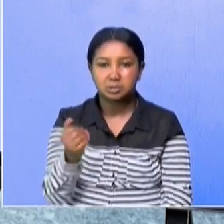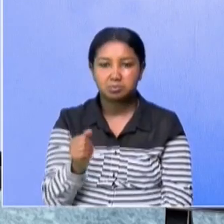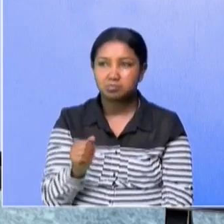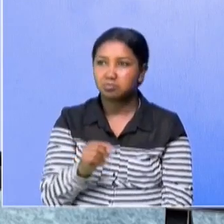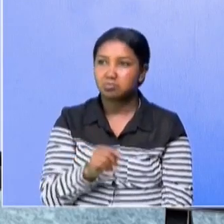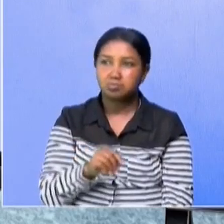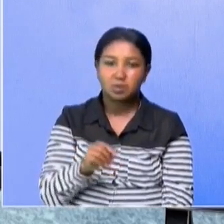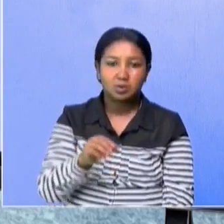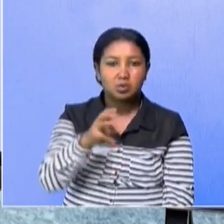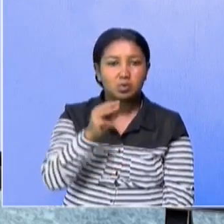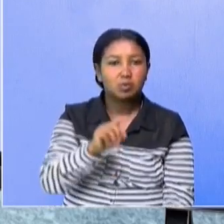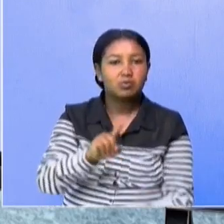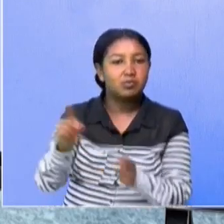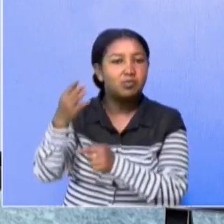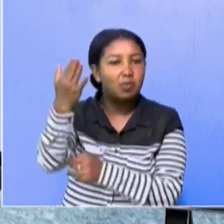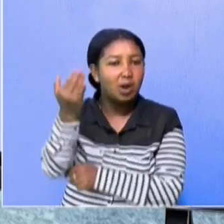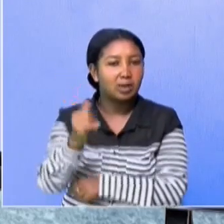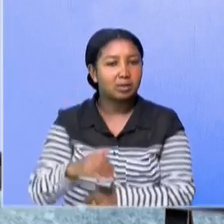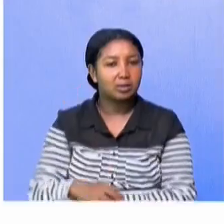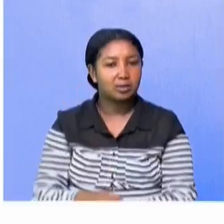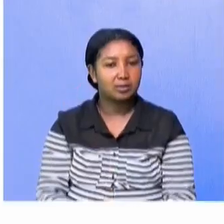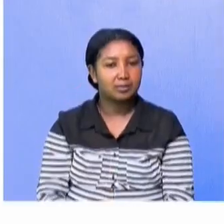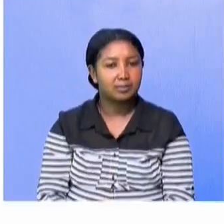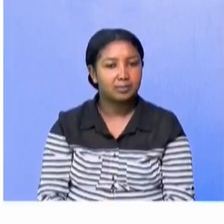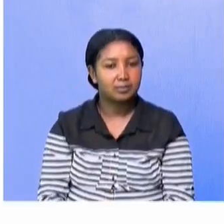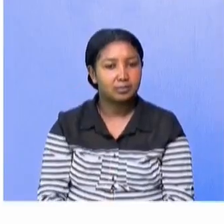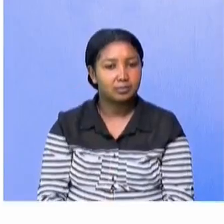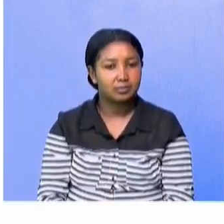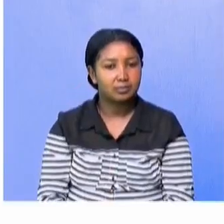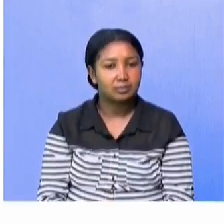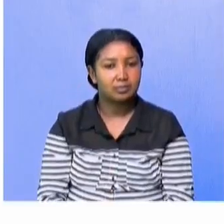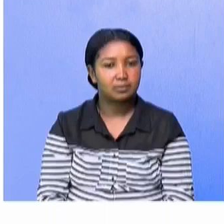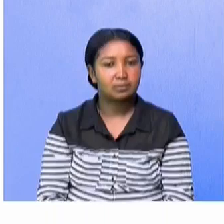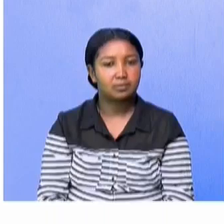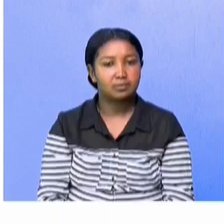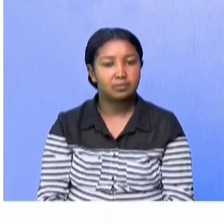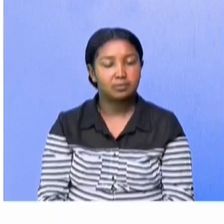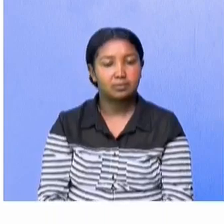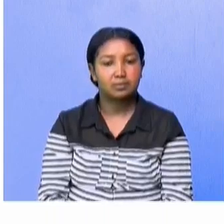journey? Come on. What do we need?